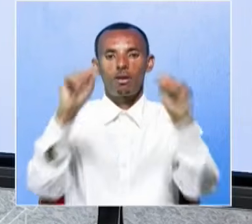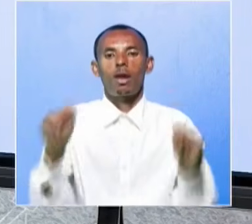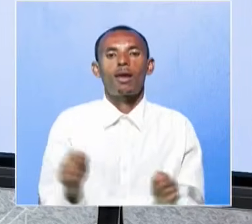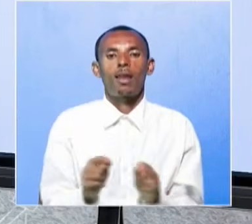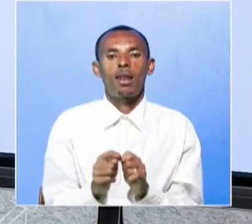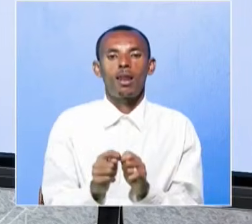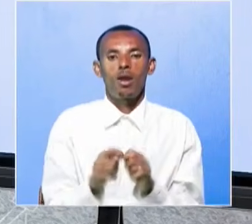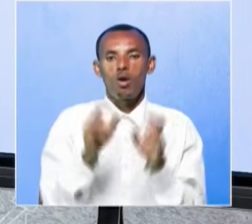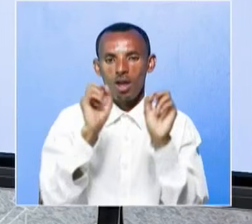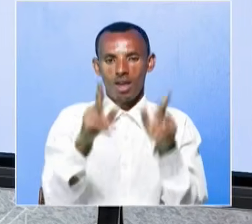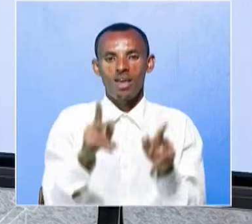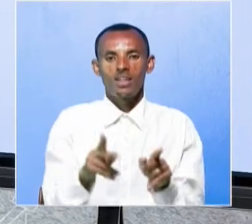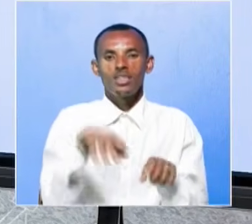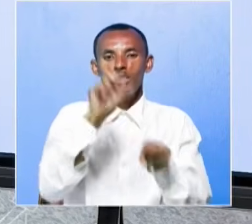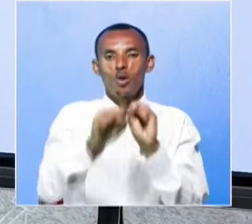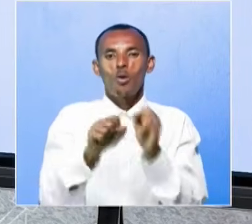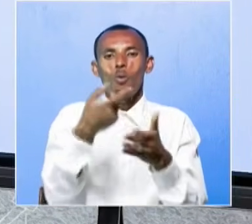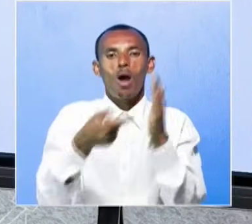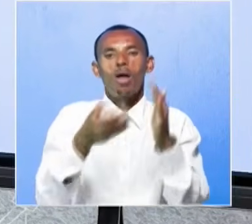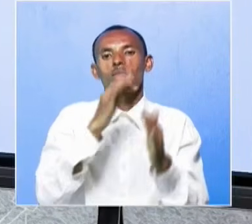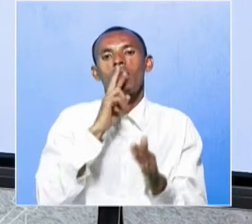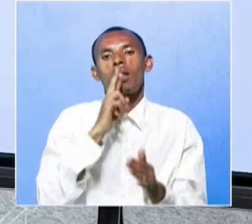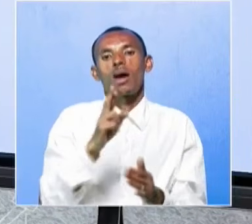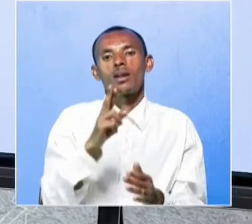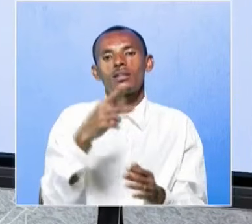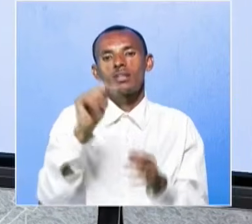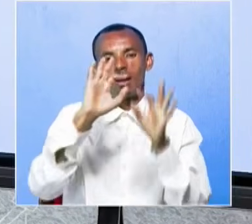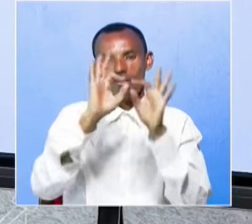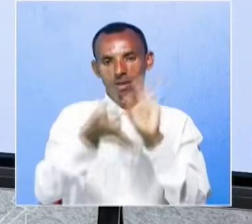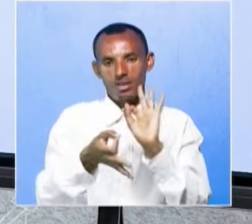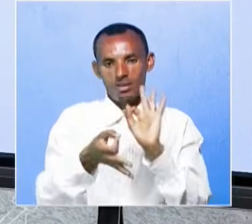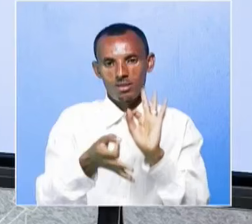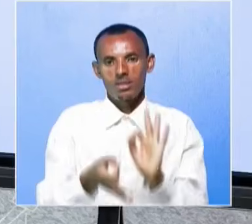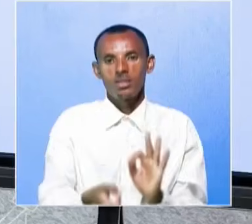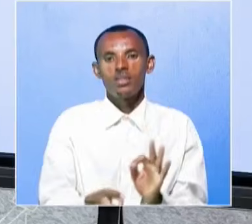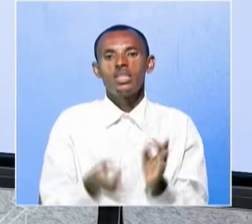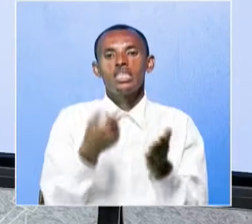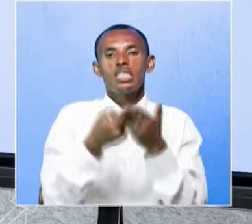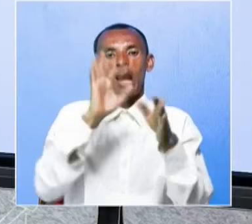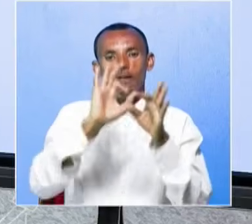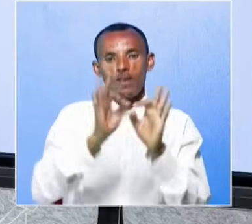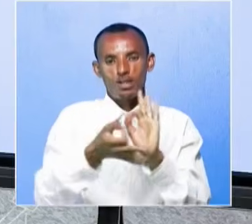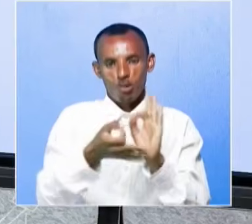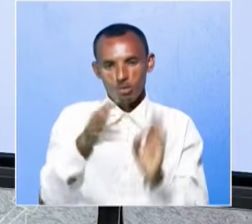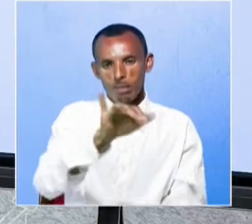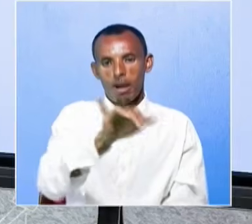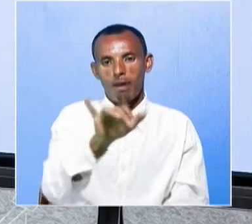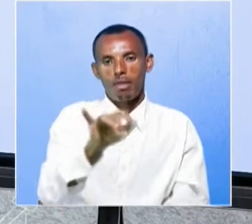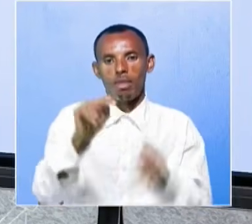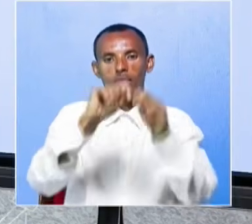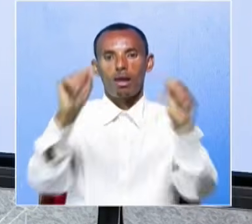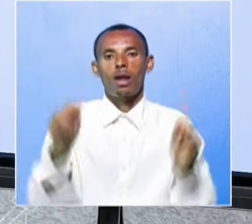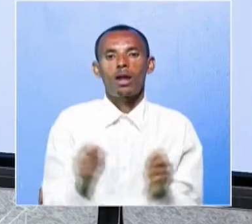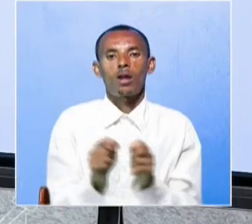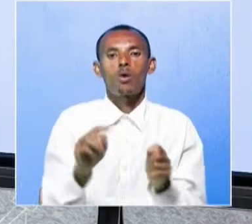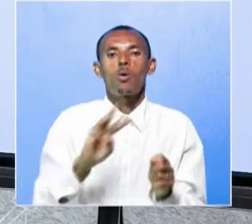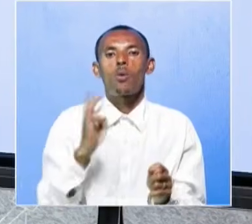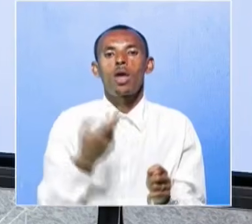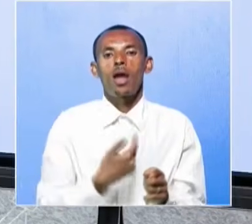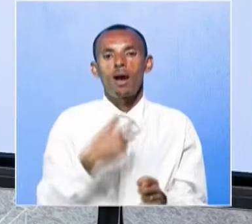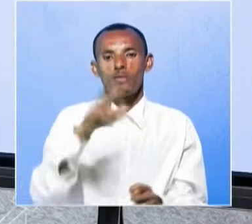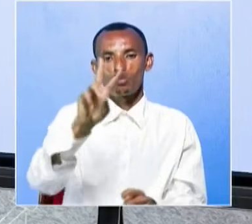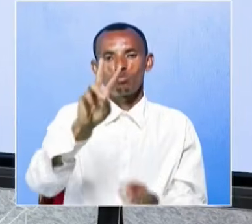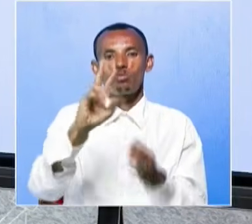Okay, so what are the definitions? Okay, in the definition of similarity of triangles, we have two things,